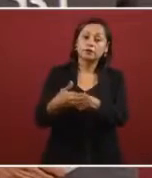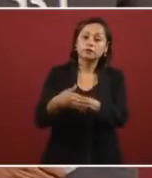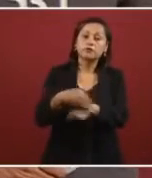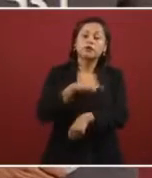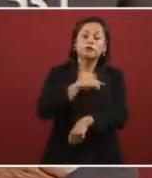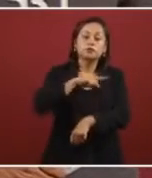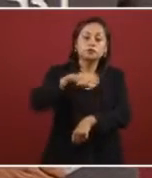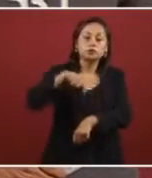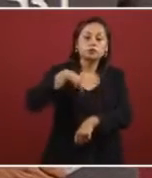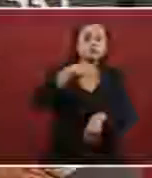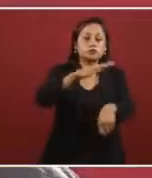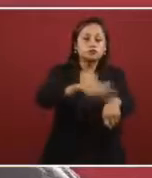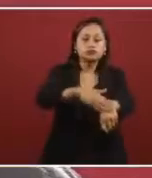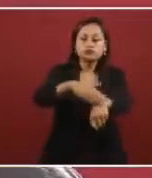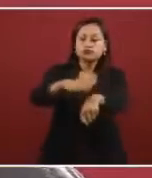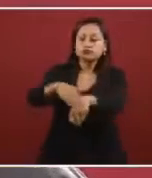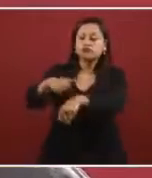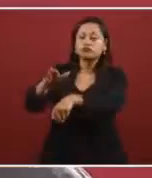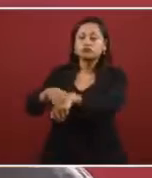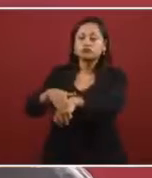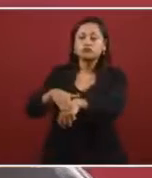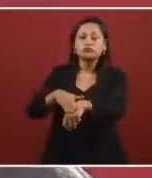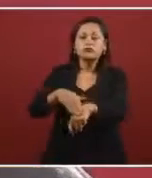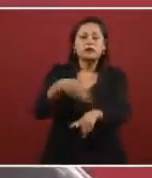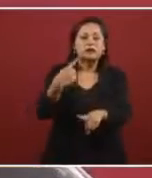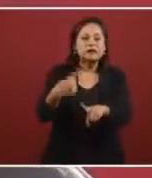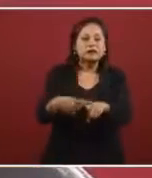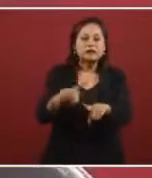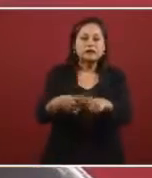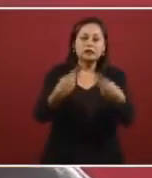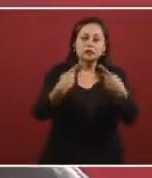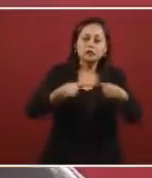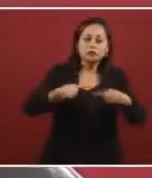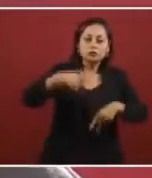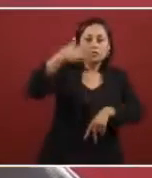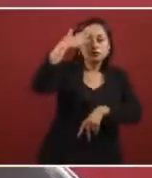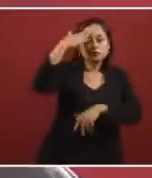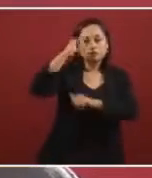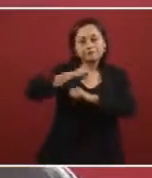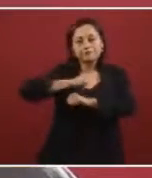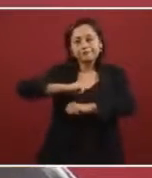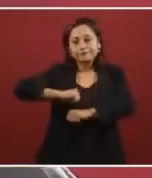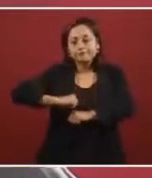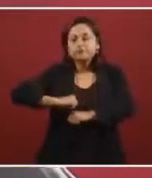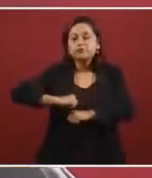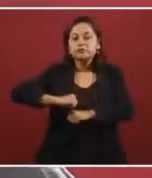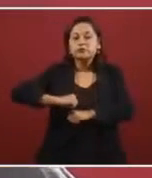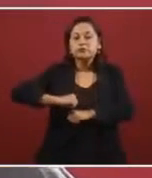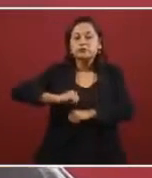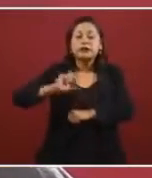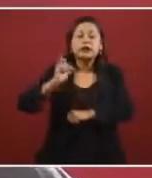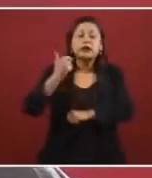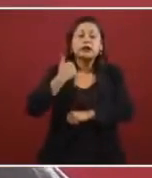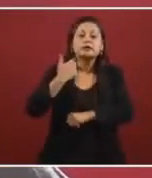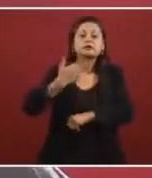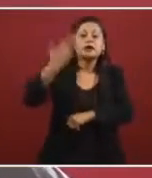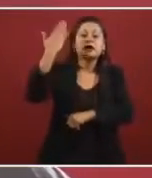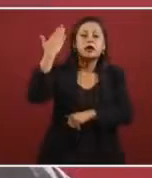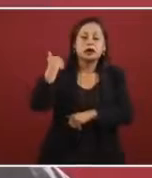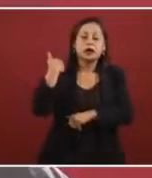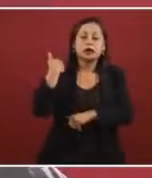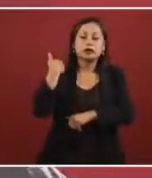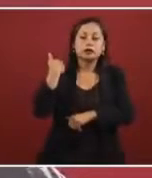todas y cada cite una de aquellas personas, all those people, funcionarios públicos, public que en ese officials entonces that tenían at that un time cargo, had